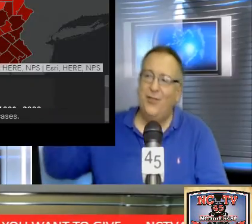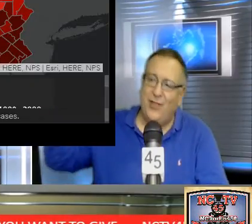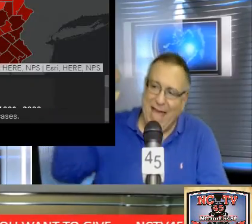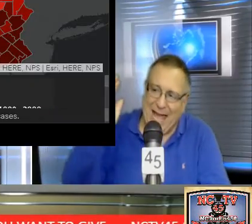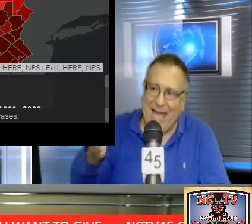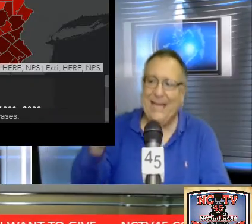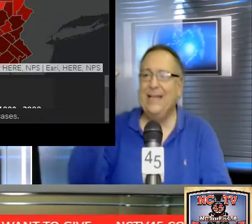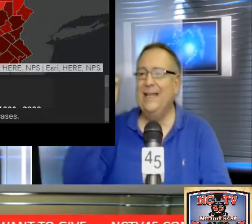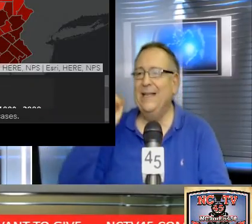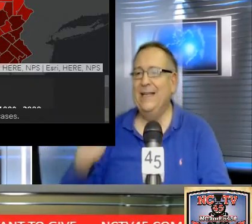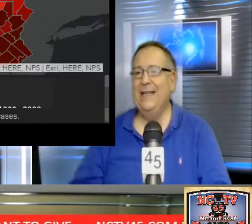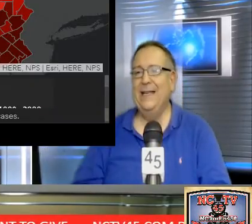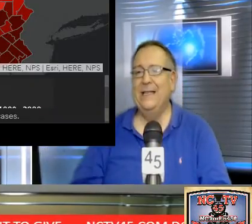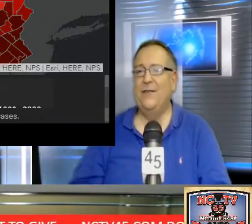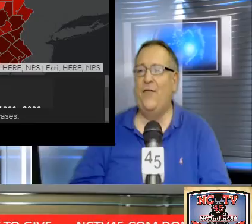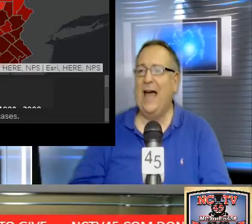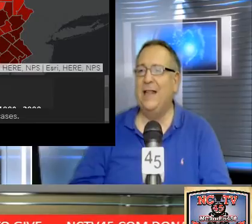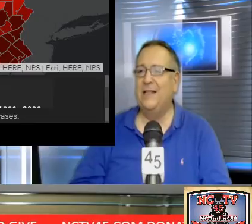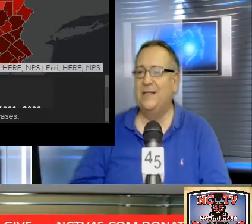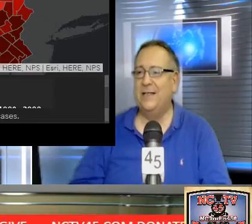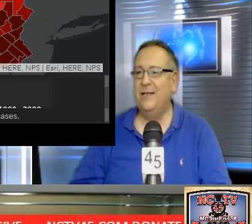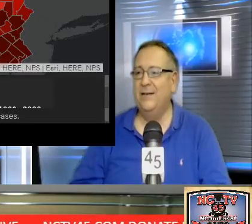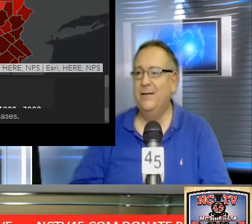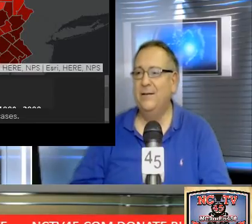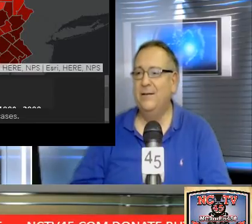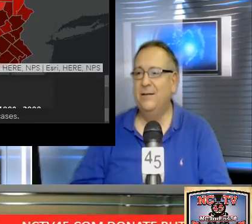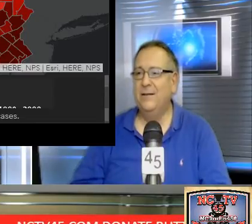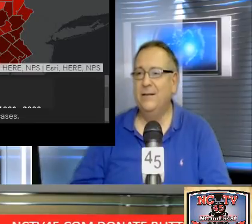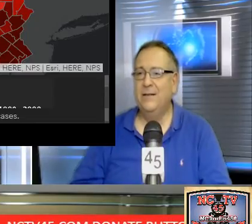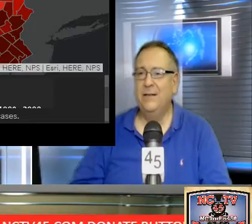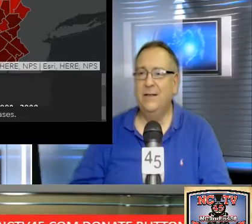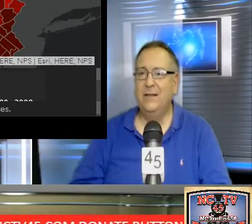but that is a fallacy.